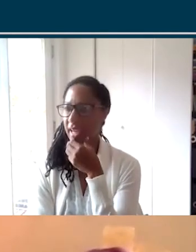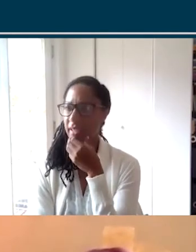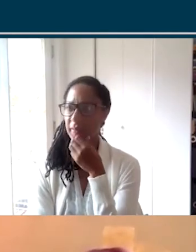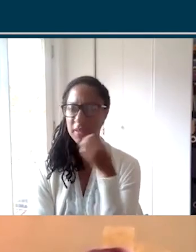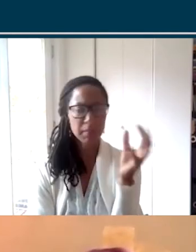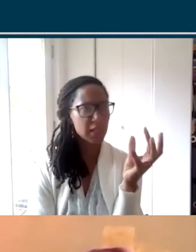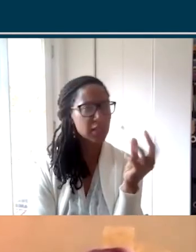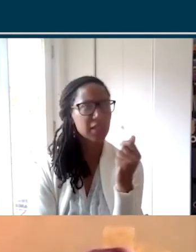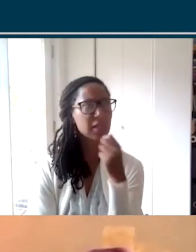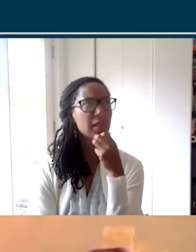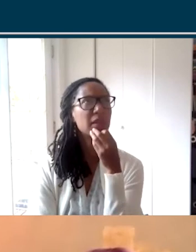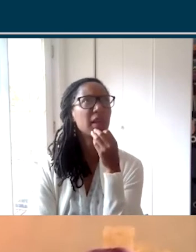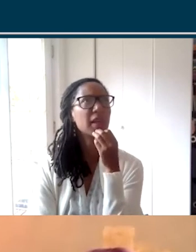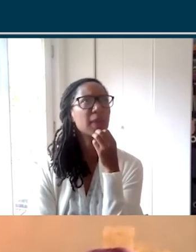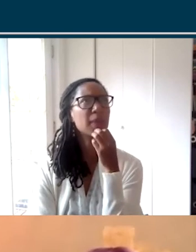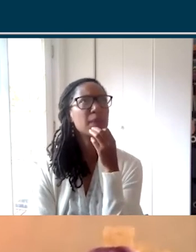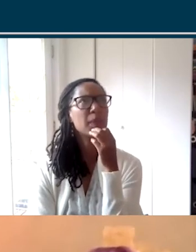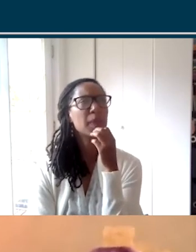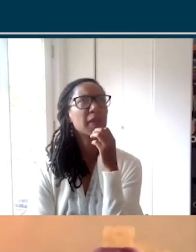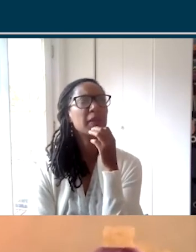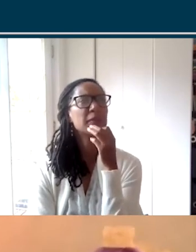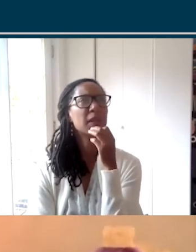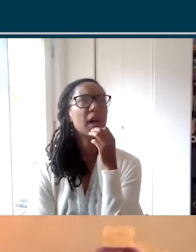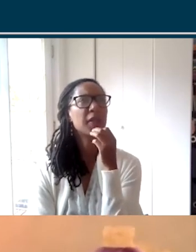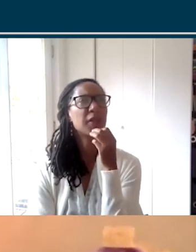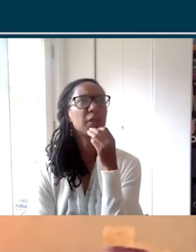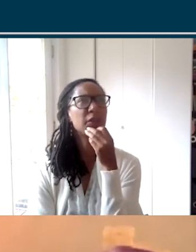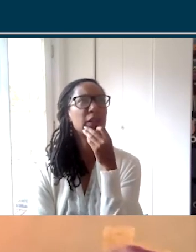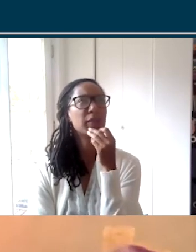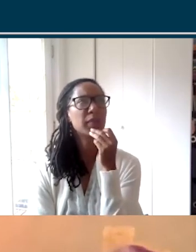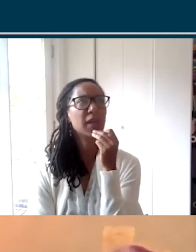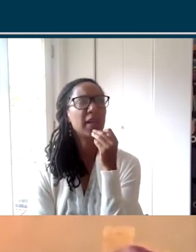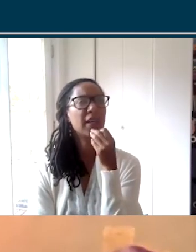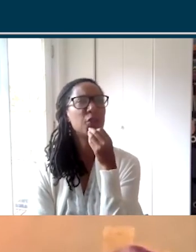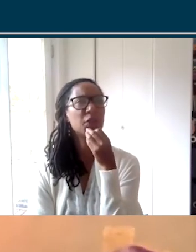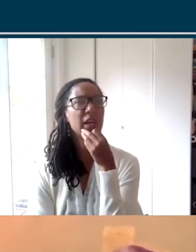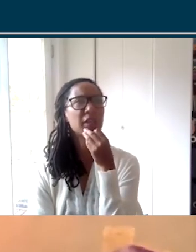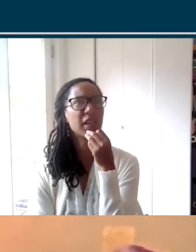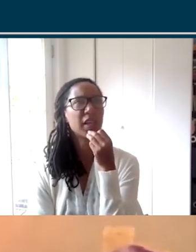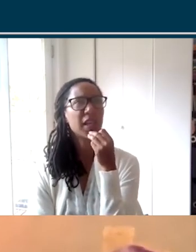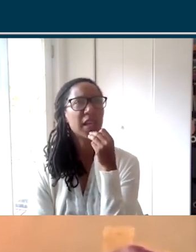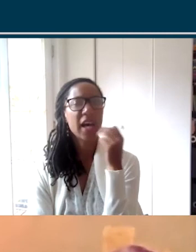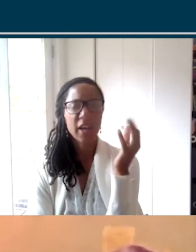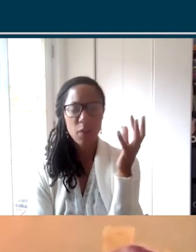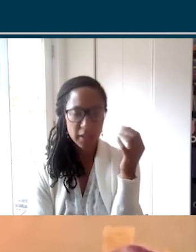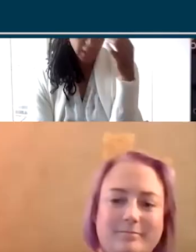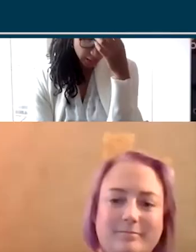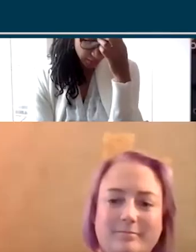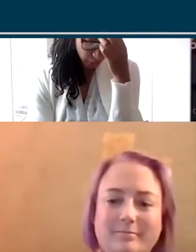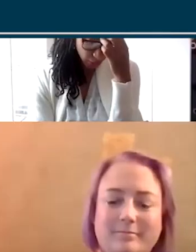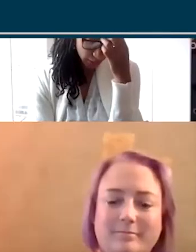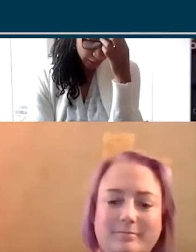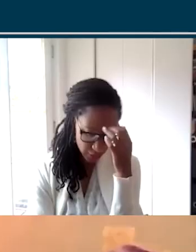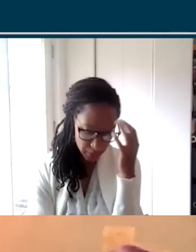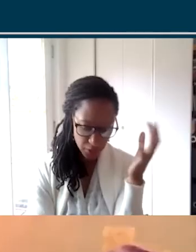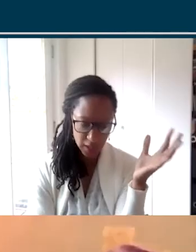on deck. Somebody said something, I think it was Scott, during your introduction. I had wanted to ask